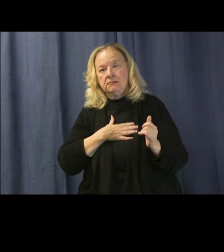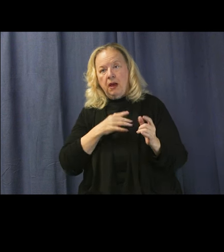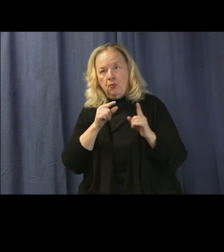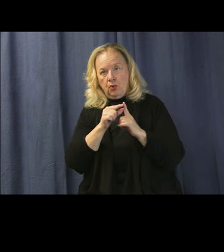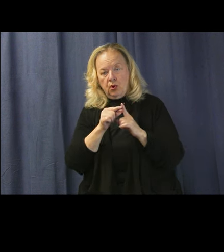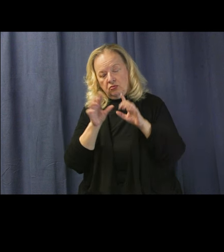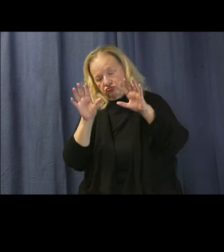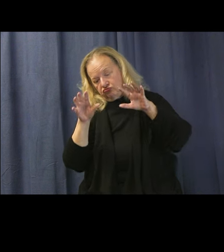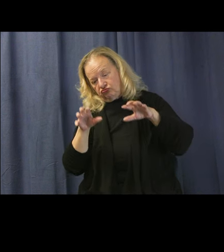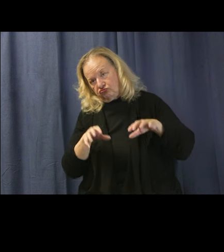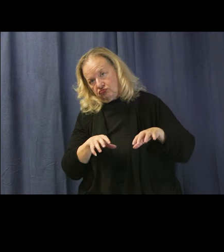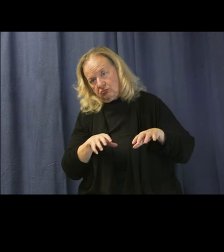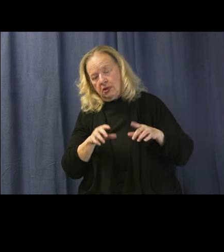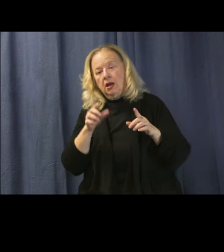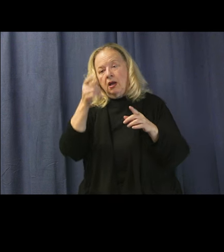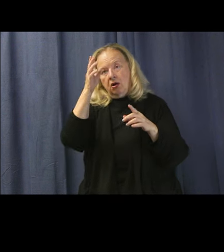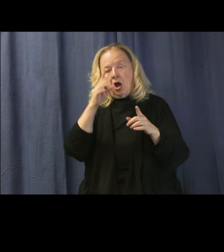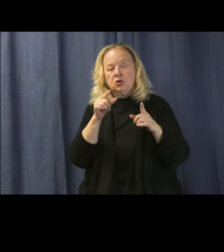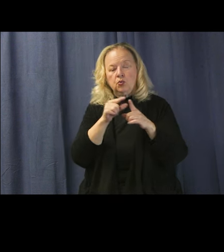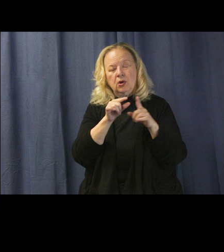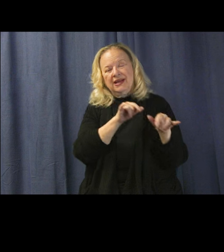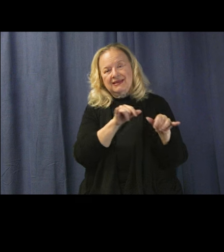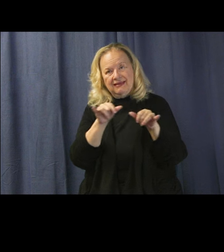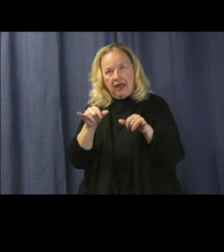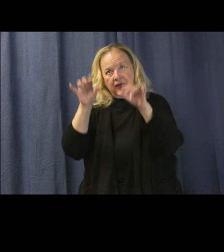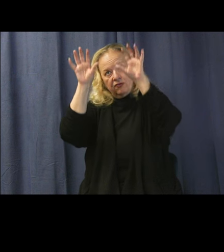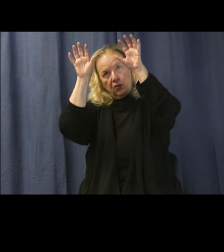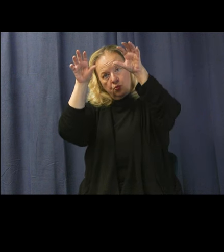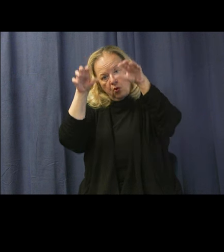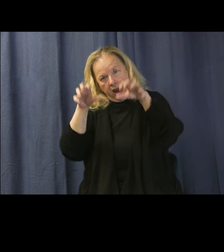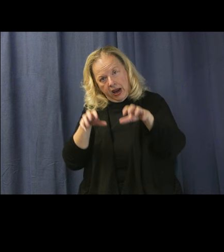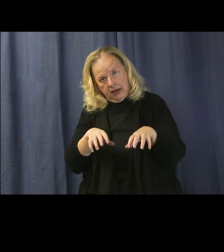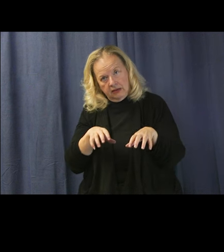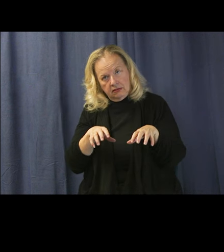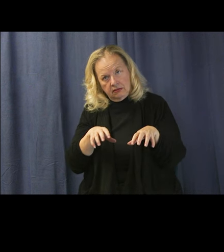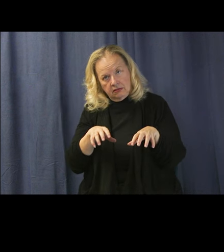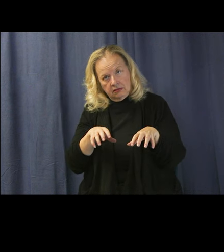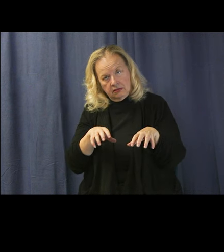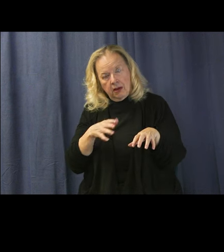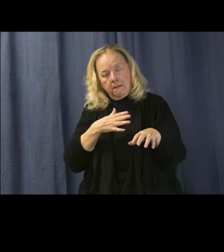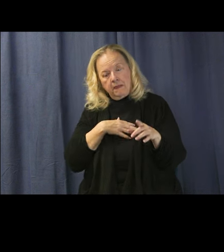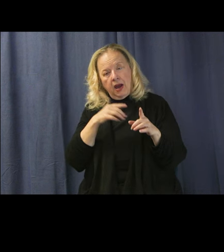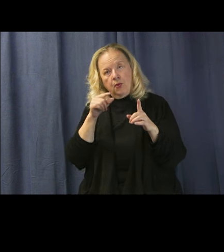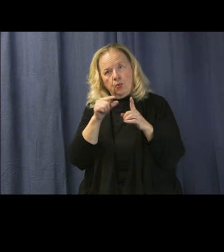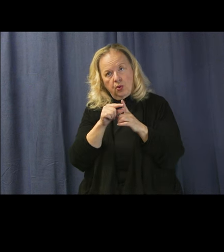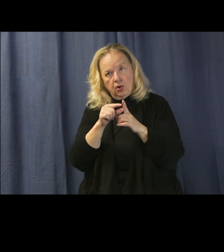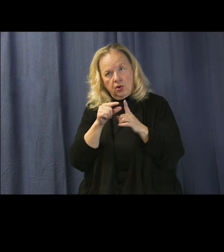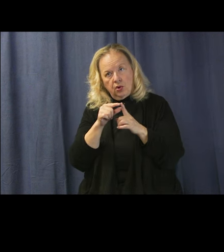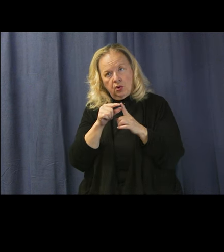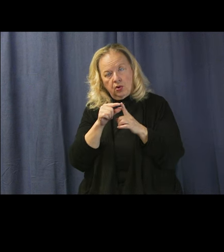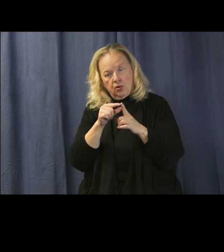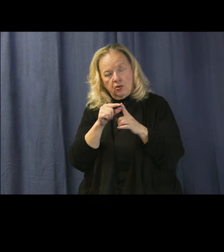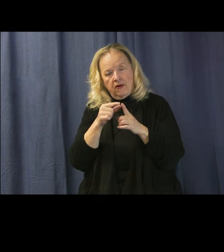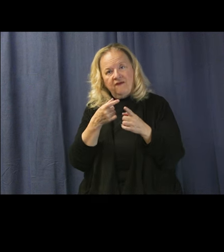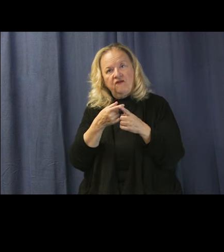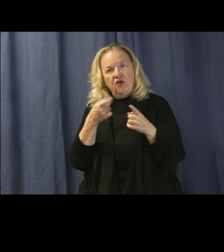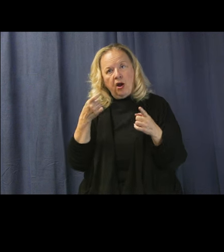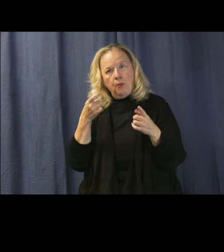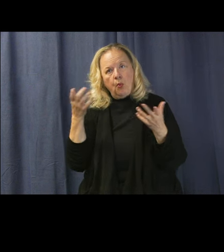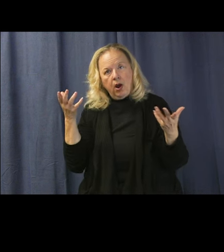be. So God's word is like the rain that comes down. He says, my words be that goes out of